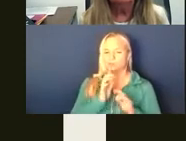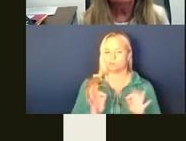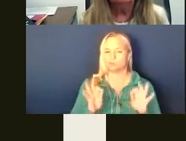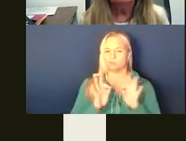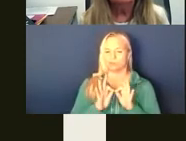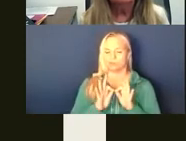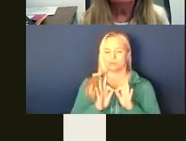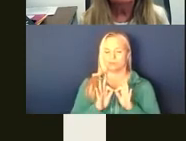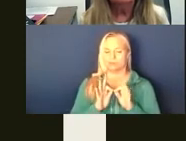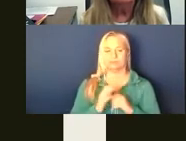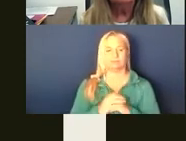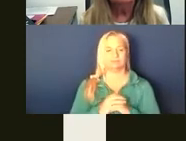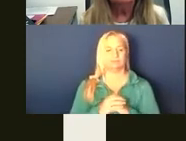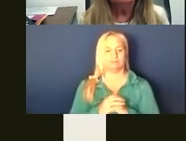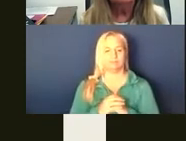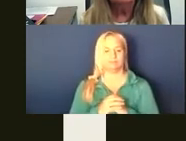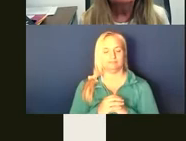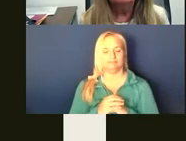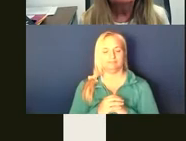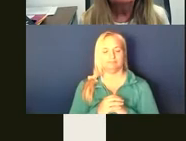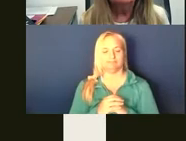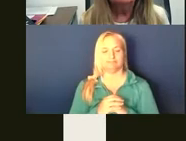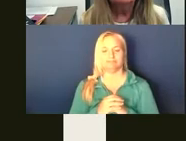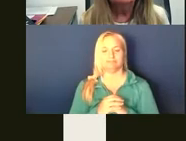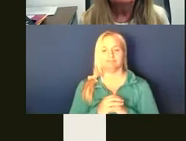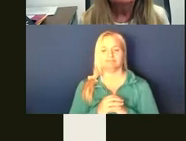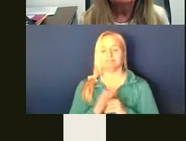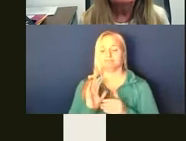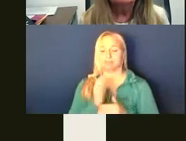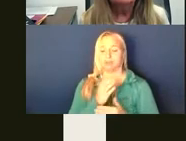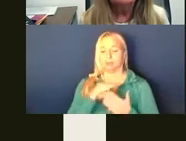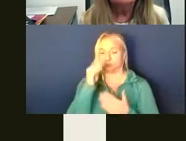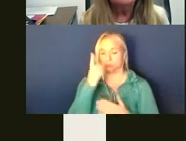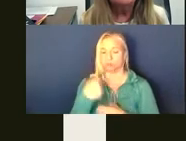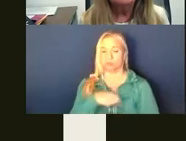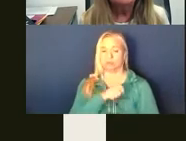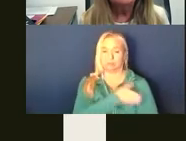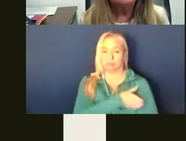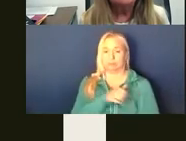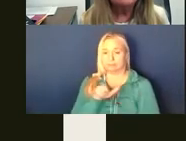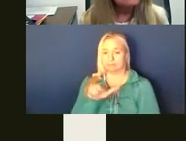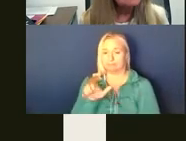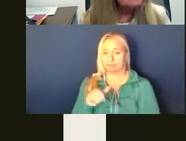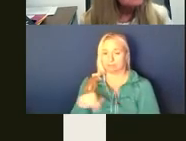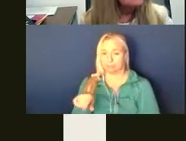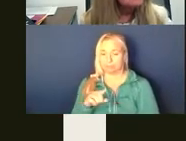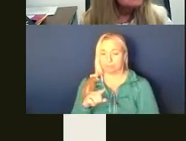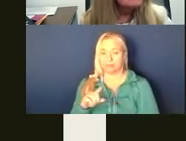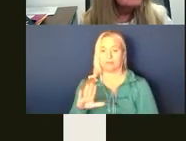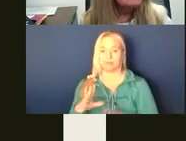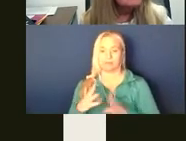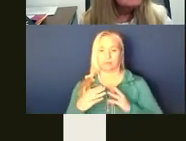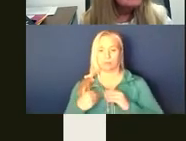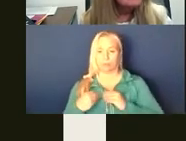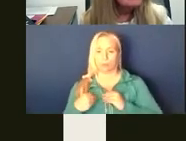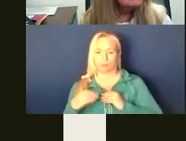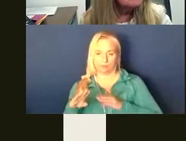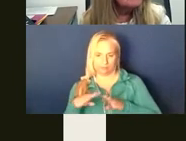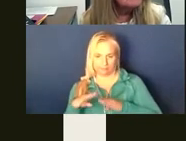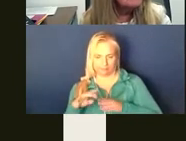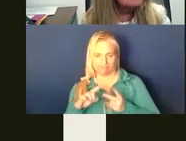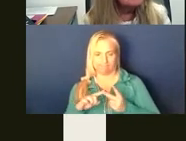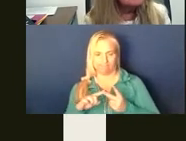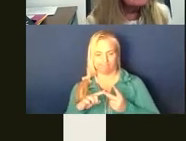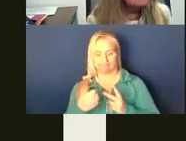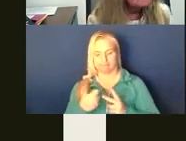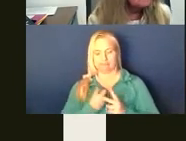how we have to empower our students in owning and being self-aware, but